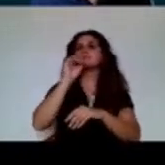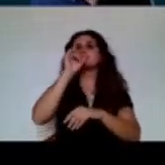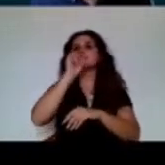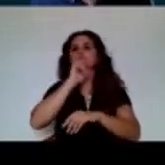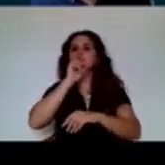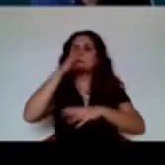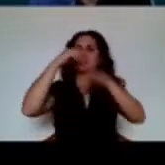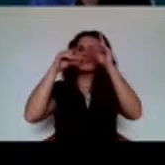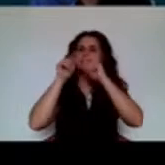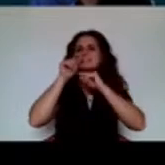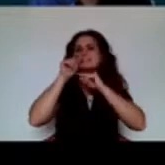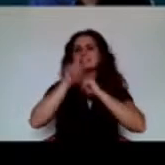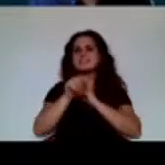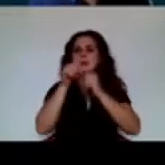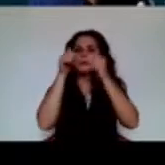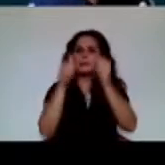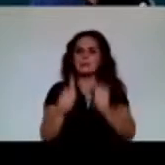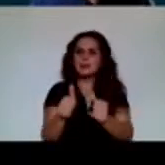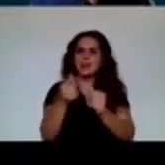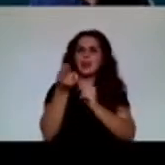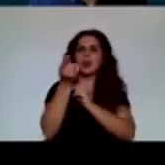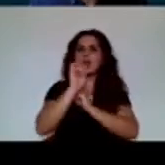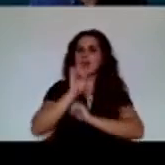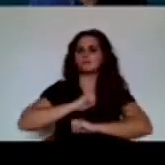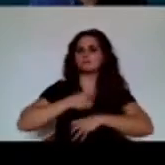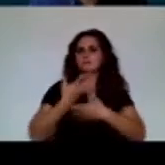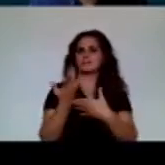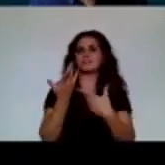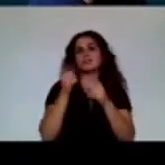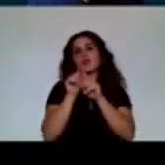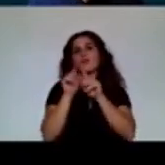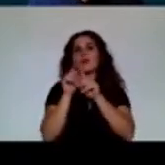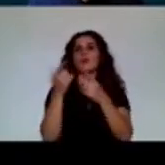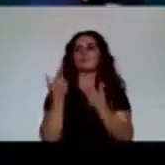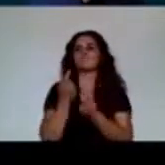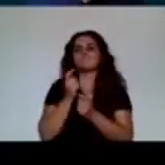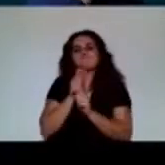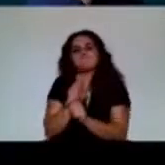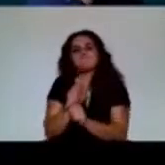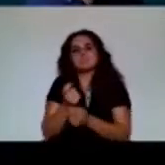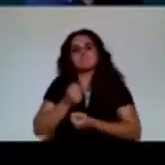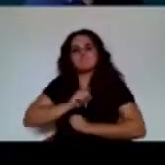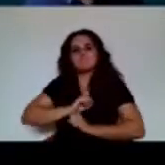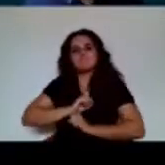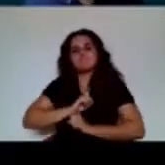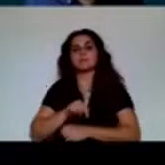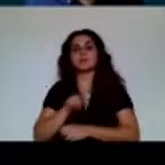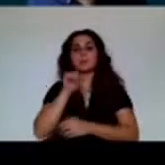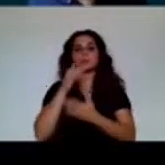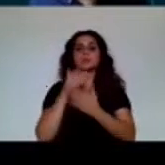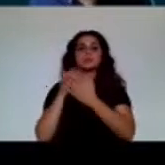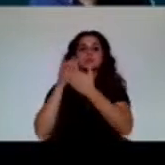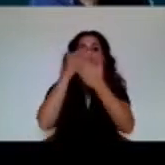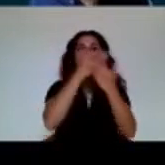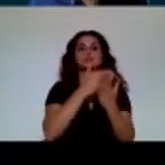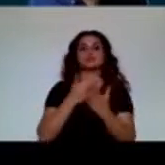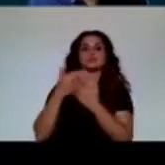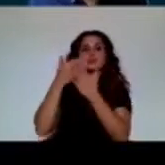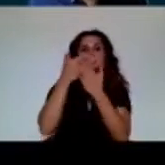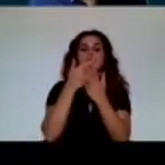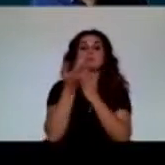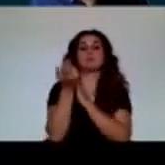not okay to show it. And so they are actually hiding it. So in this study, to test this